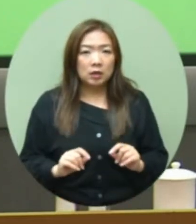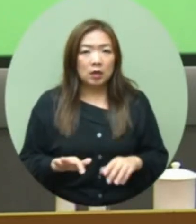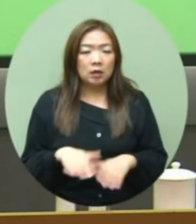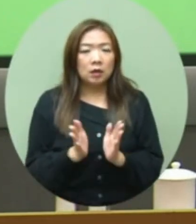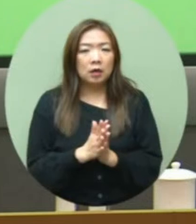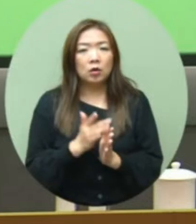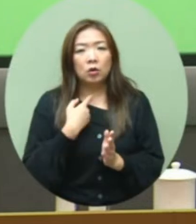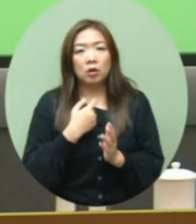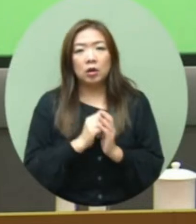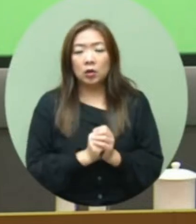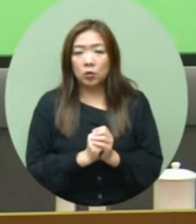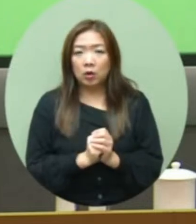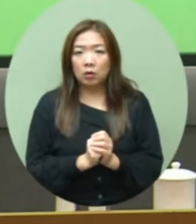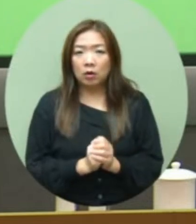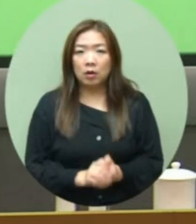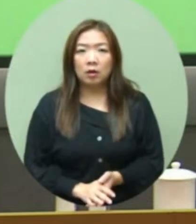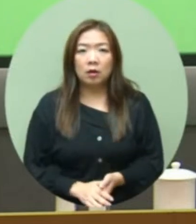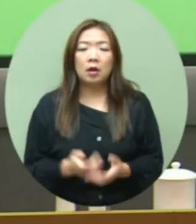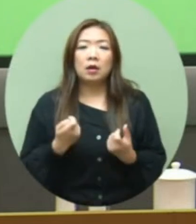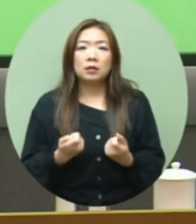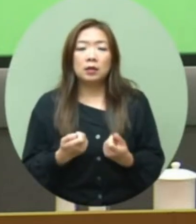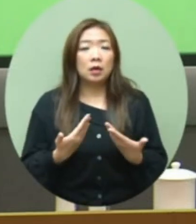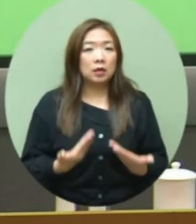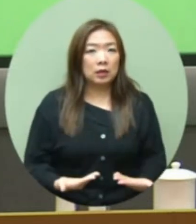time for action to be taken.